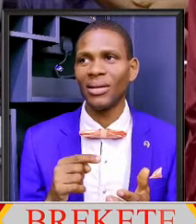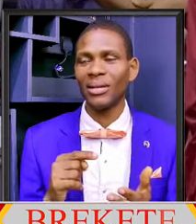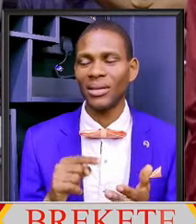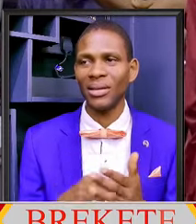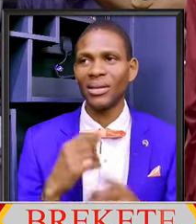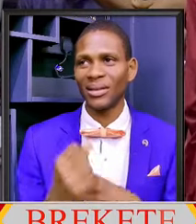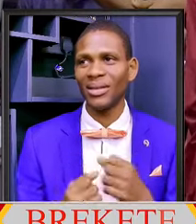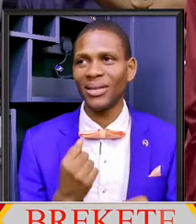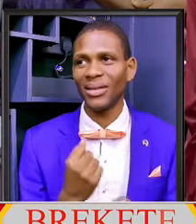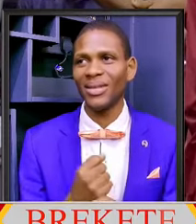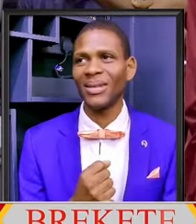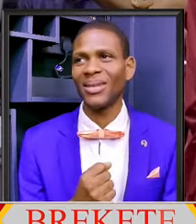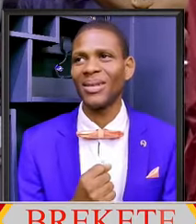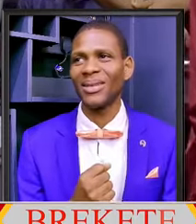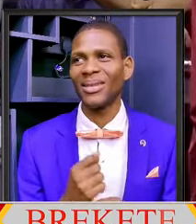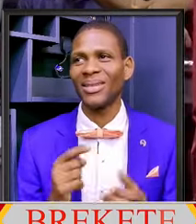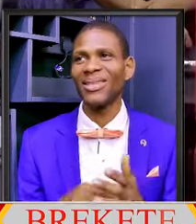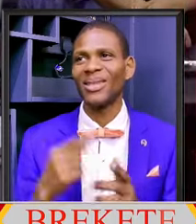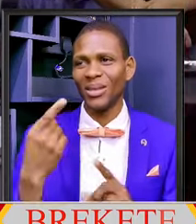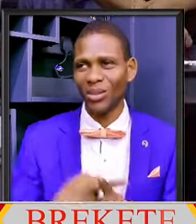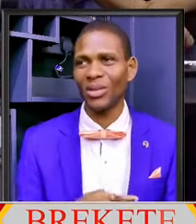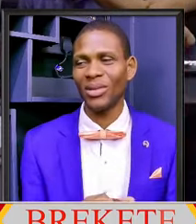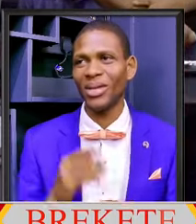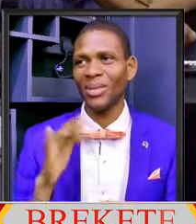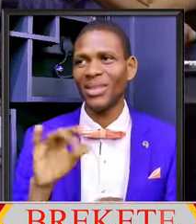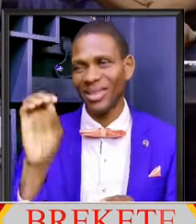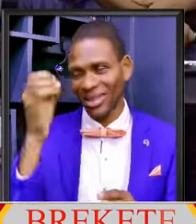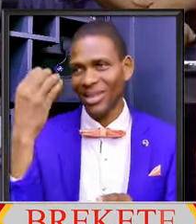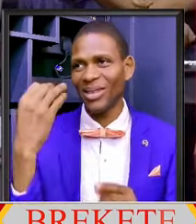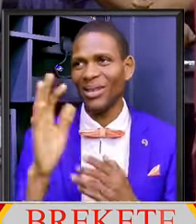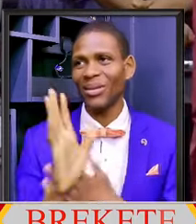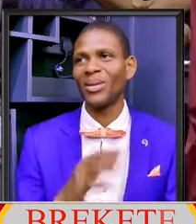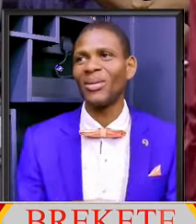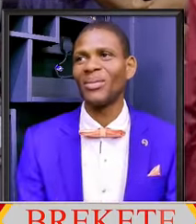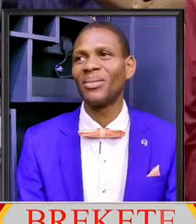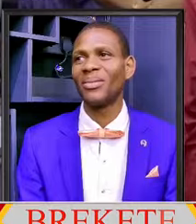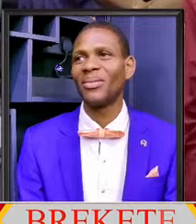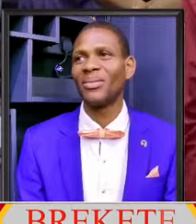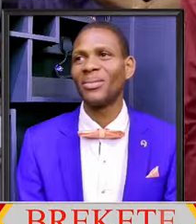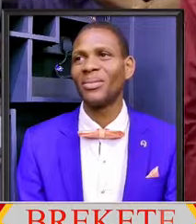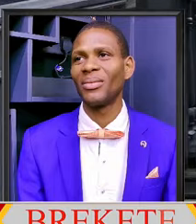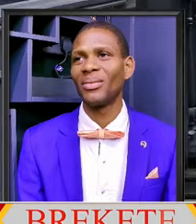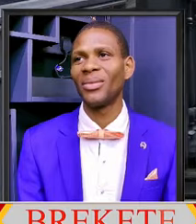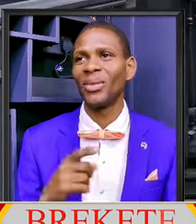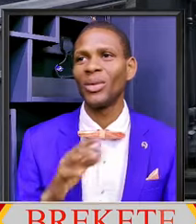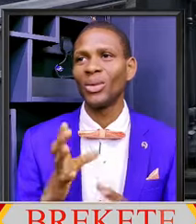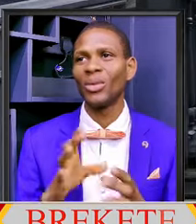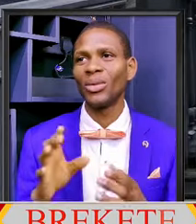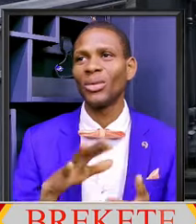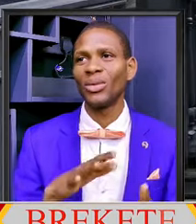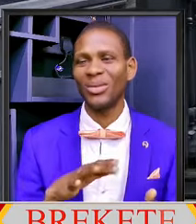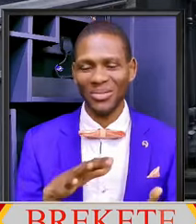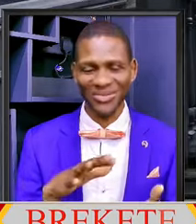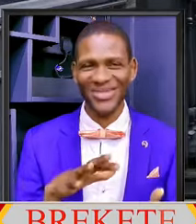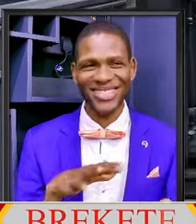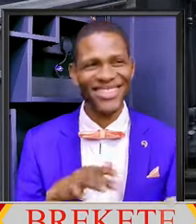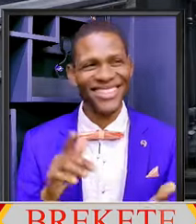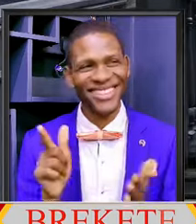this year. Amen. This month. Amen. By the grace of God. Amen. What do you want to go study?